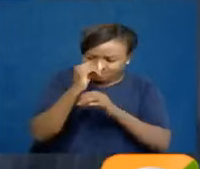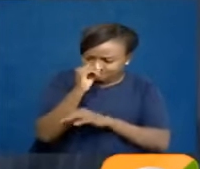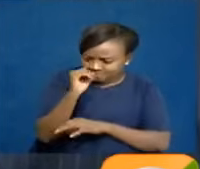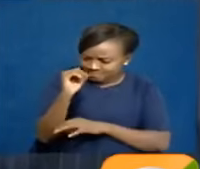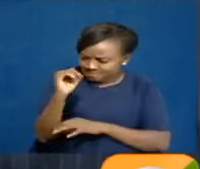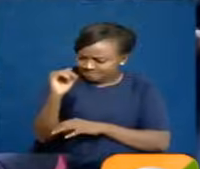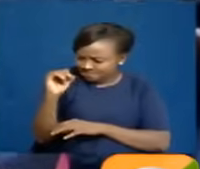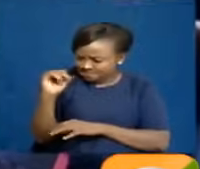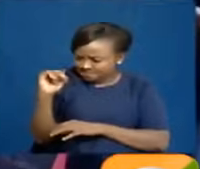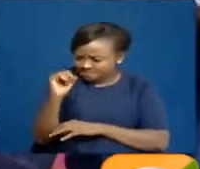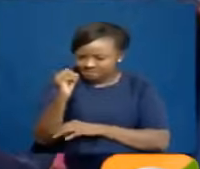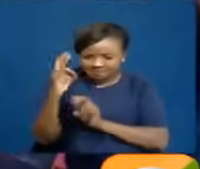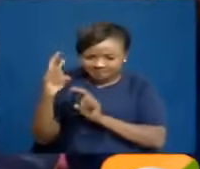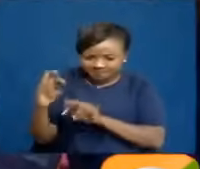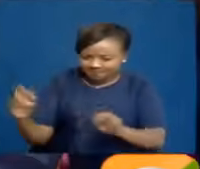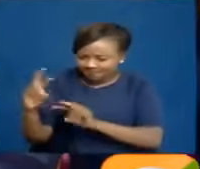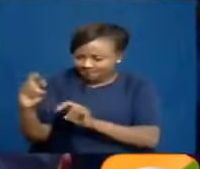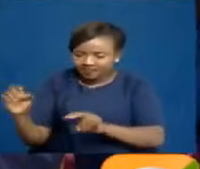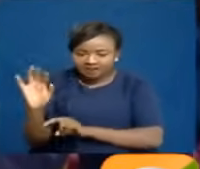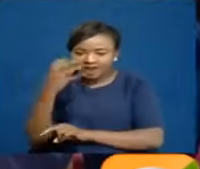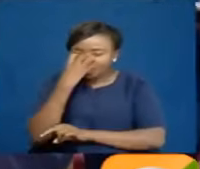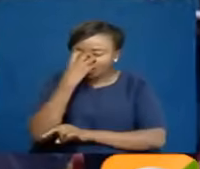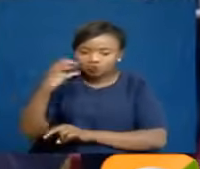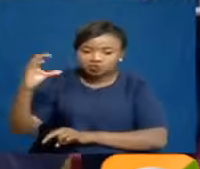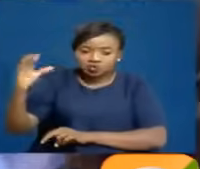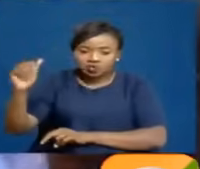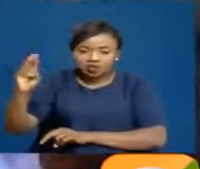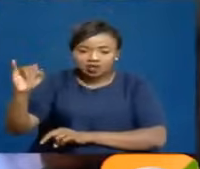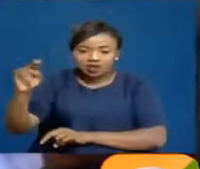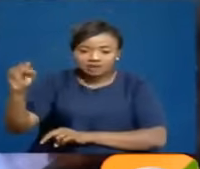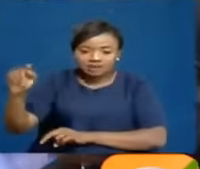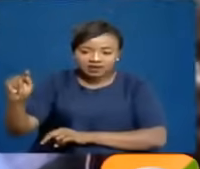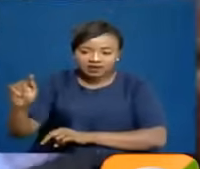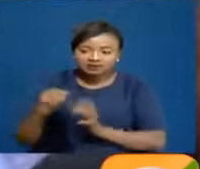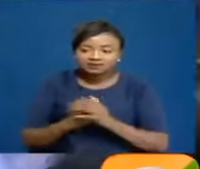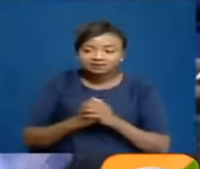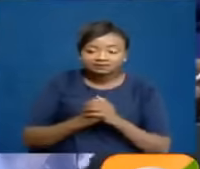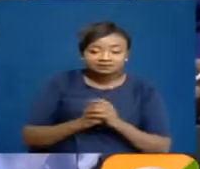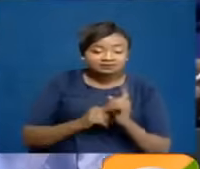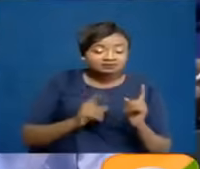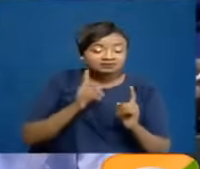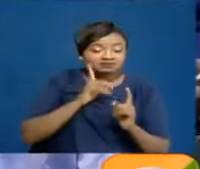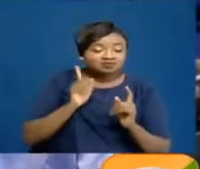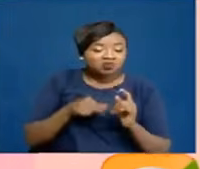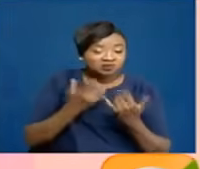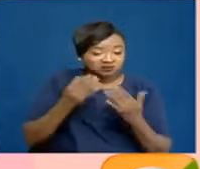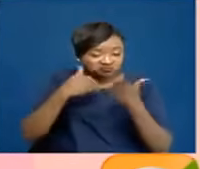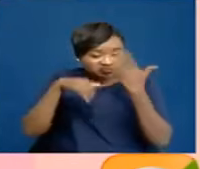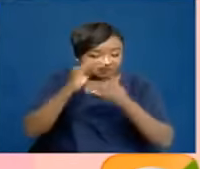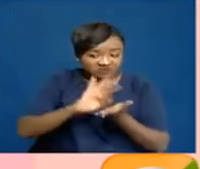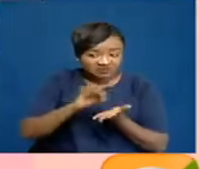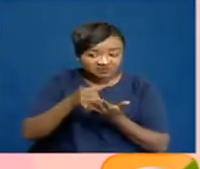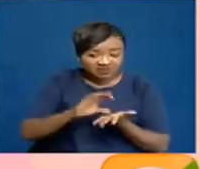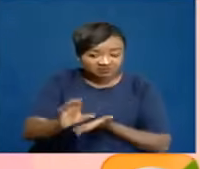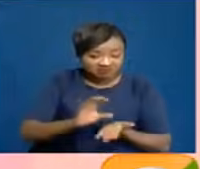with the Gen Zs. The Azimio leaders opposed the new university funding model, saying it is unconstitutional.